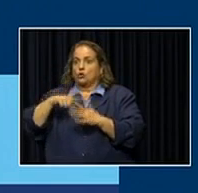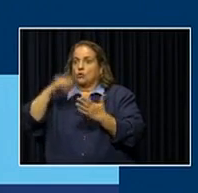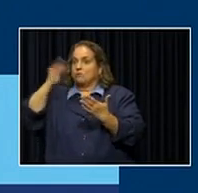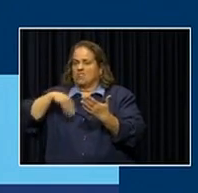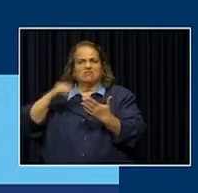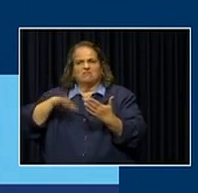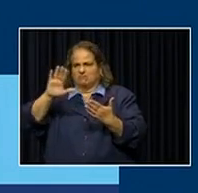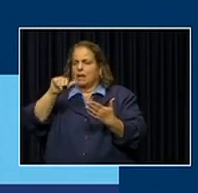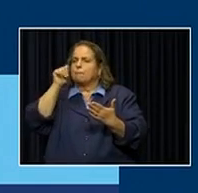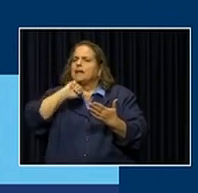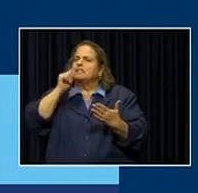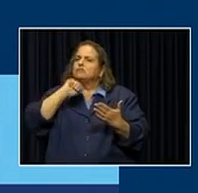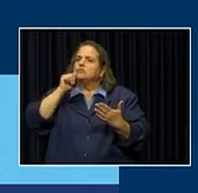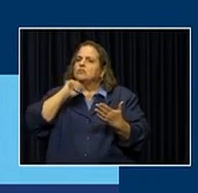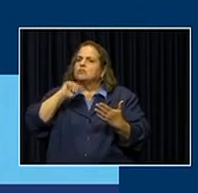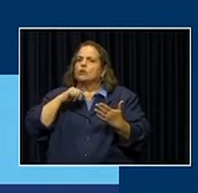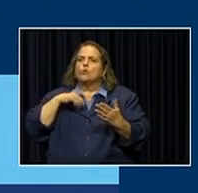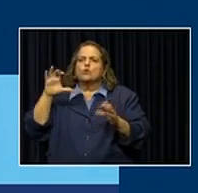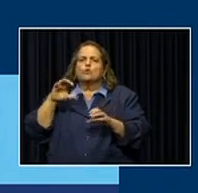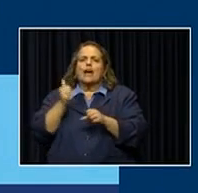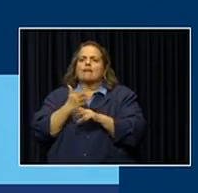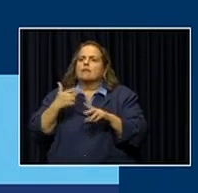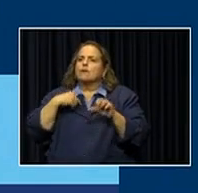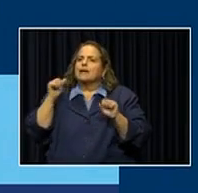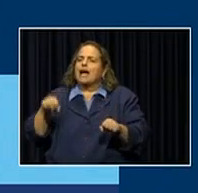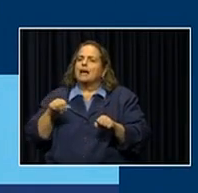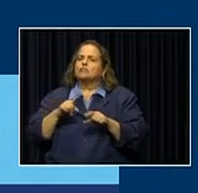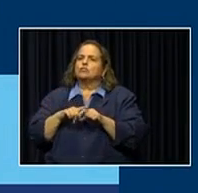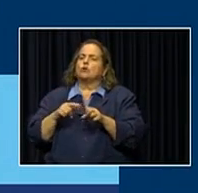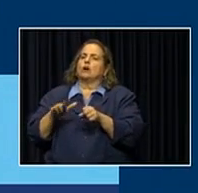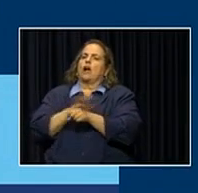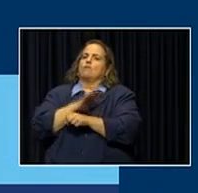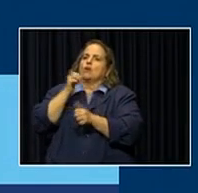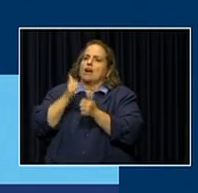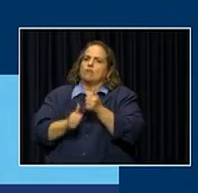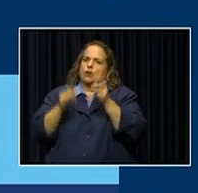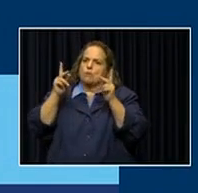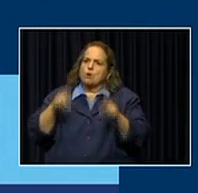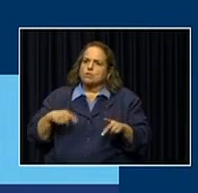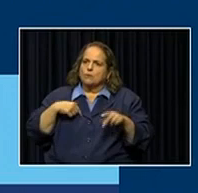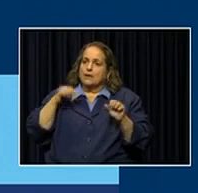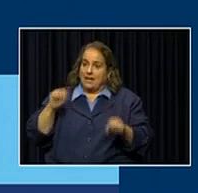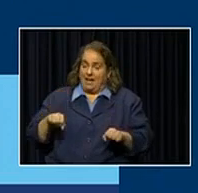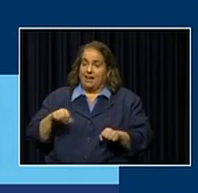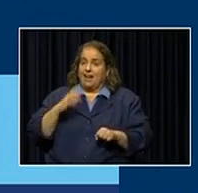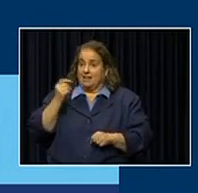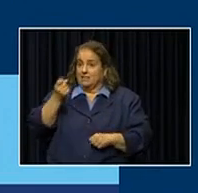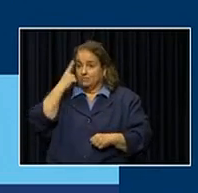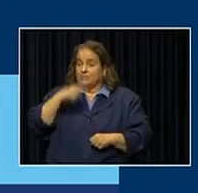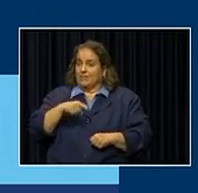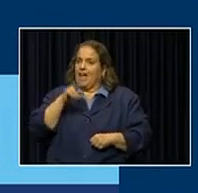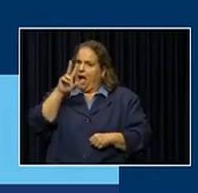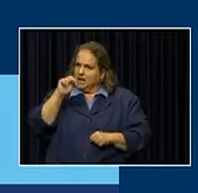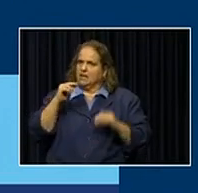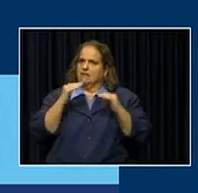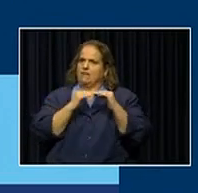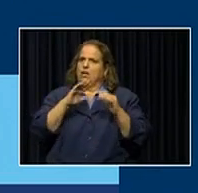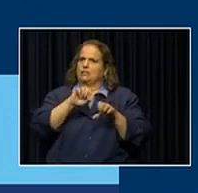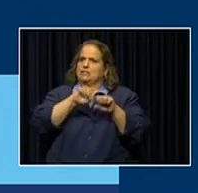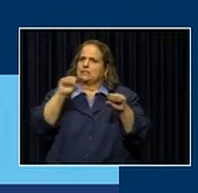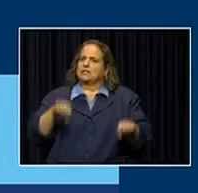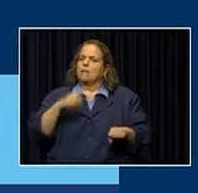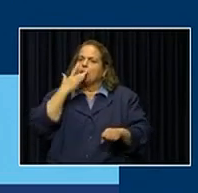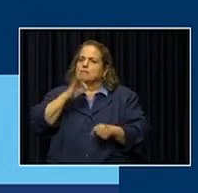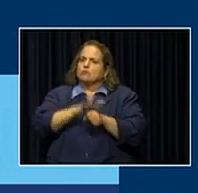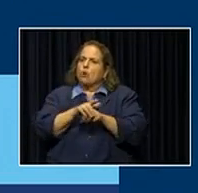everything we can to cover every single person we can and to take what was an unfair system because of the coronavirus